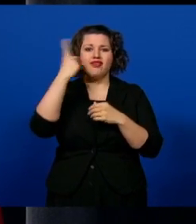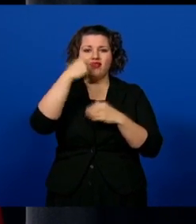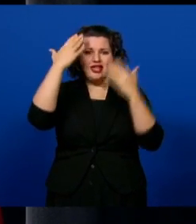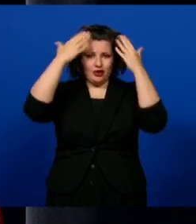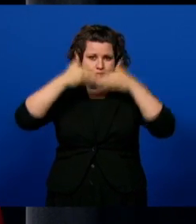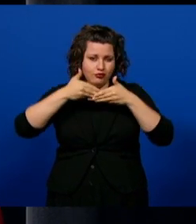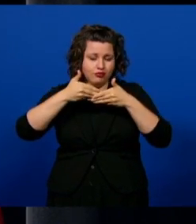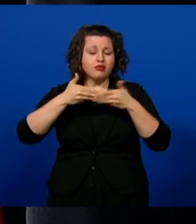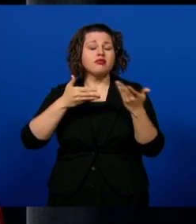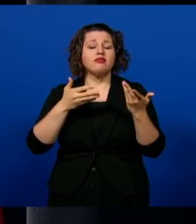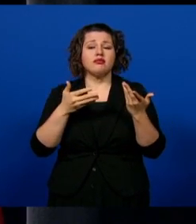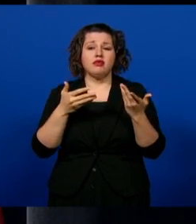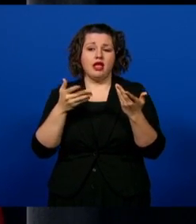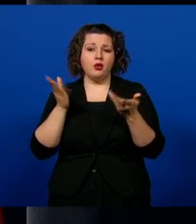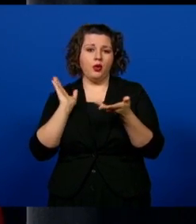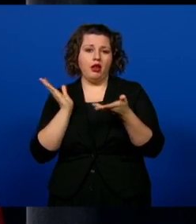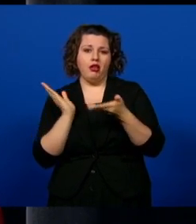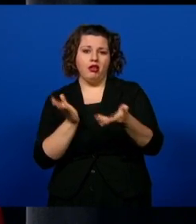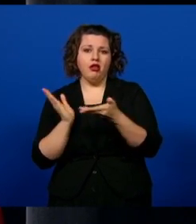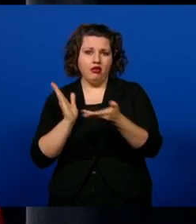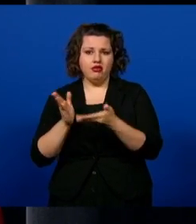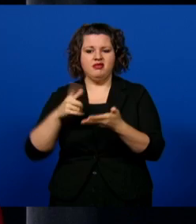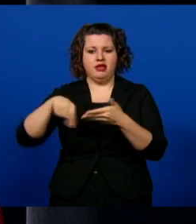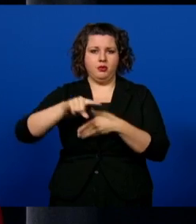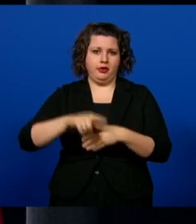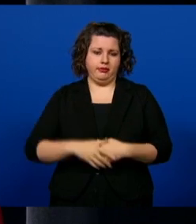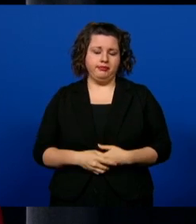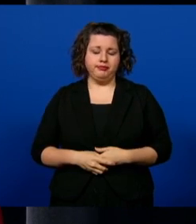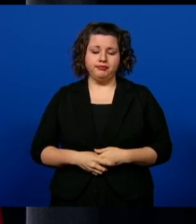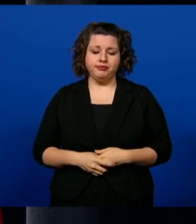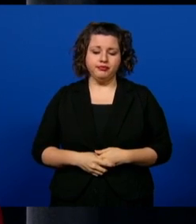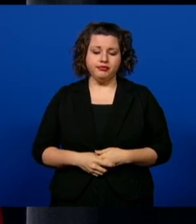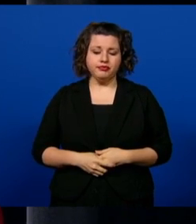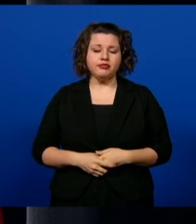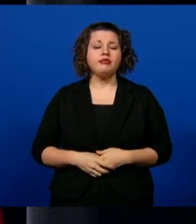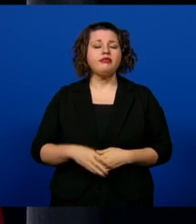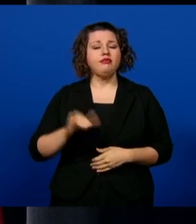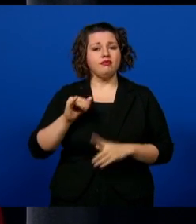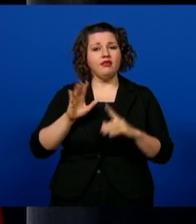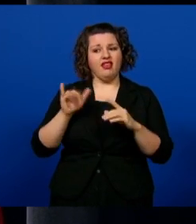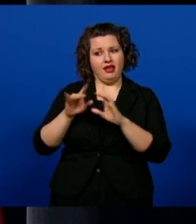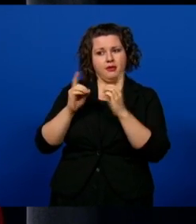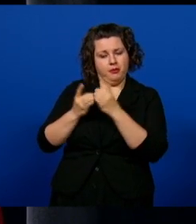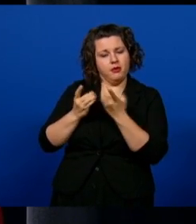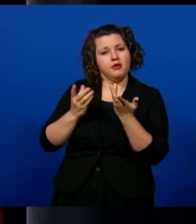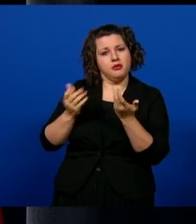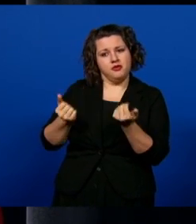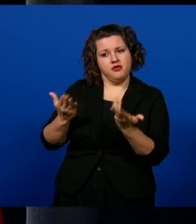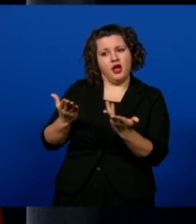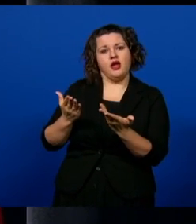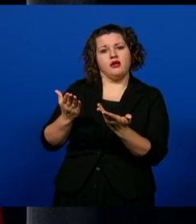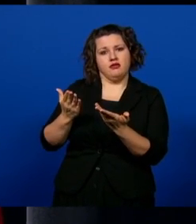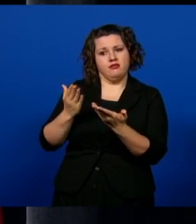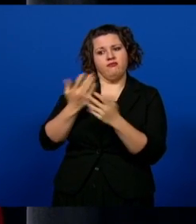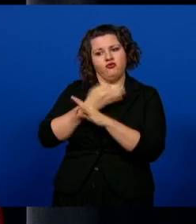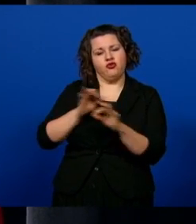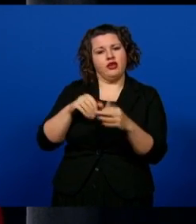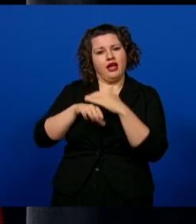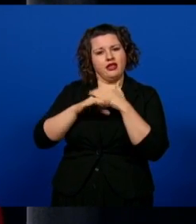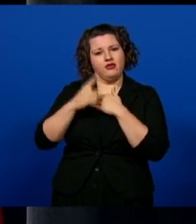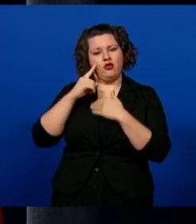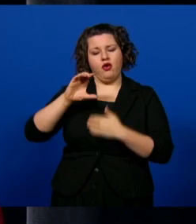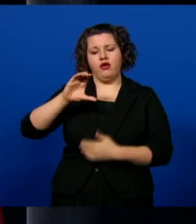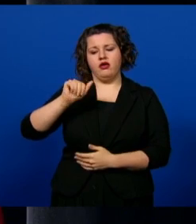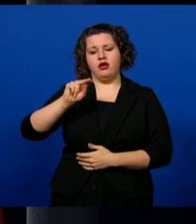with deliveries anticipated as early as next week. The department also is providing schools free access to the Canvas